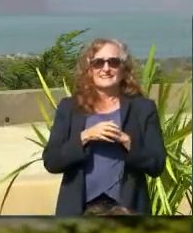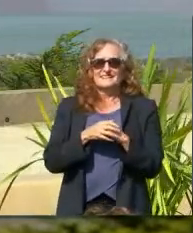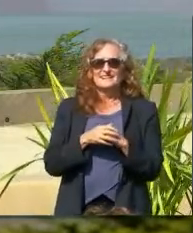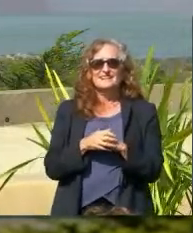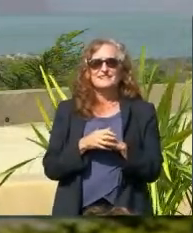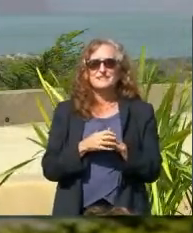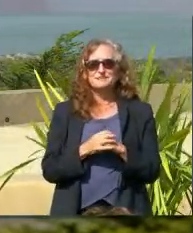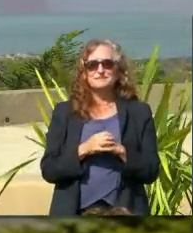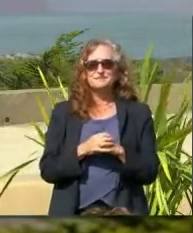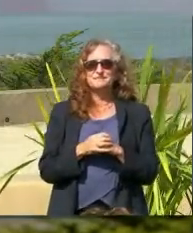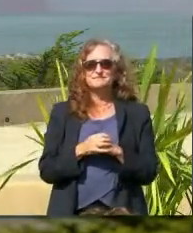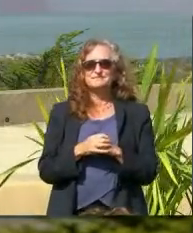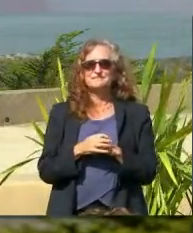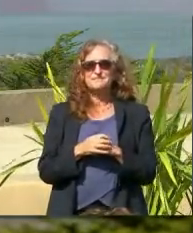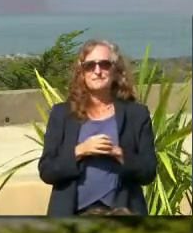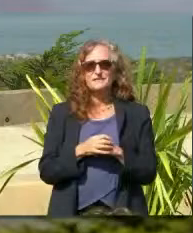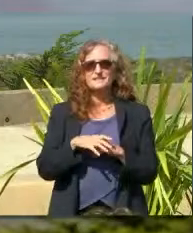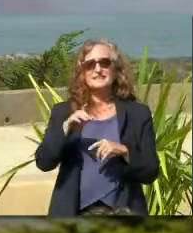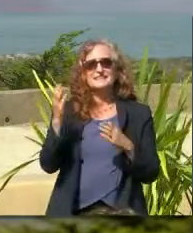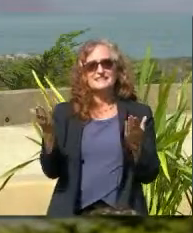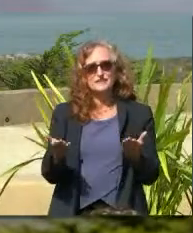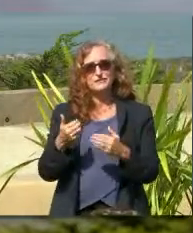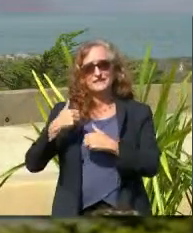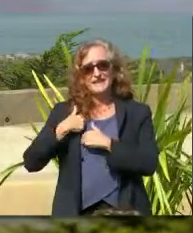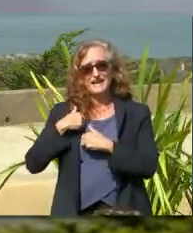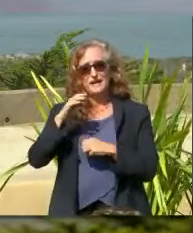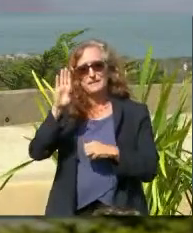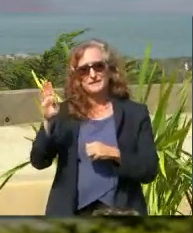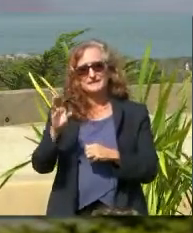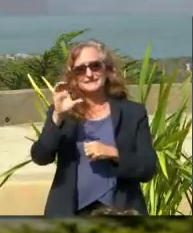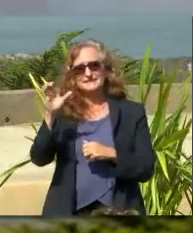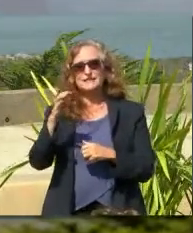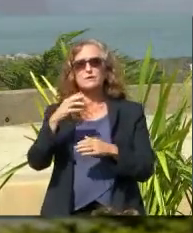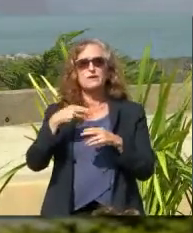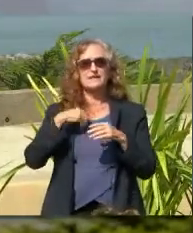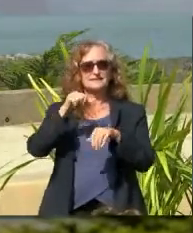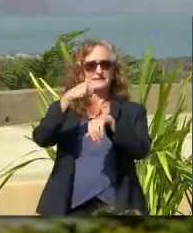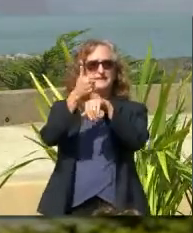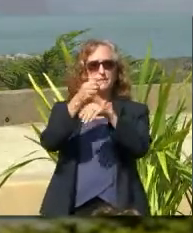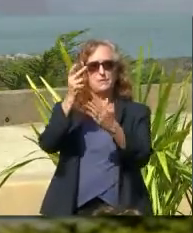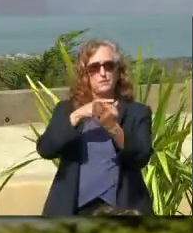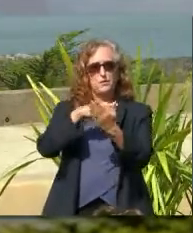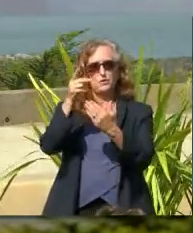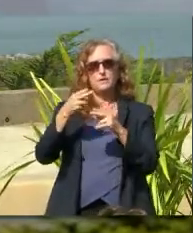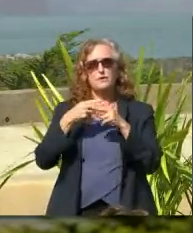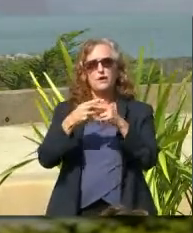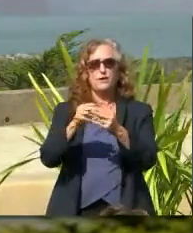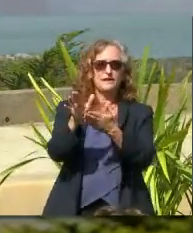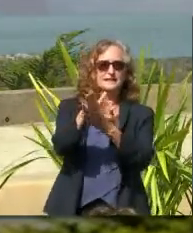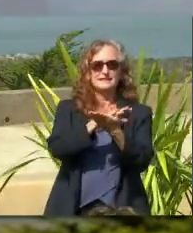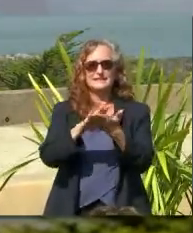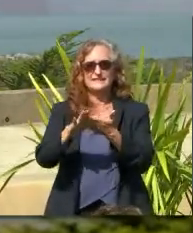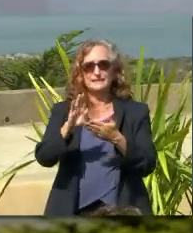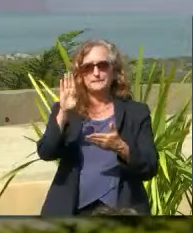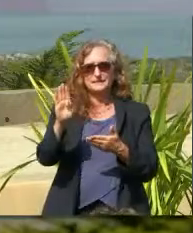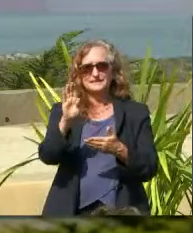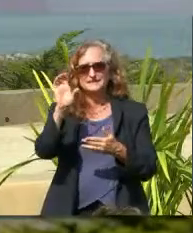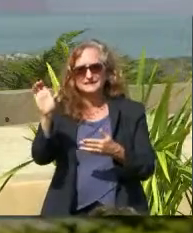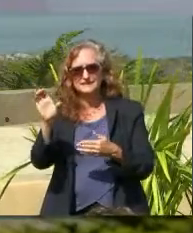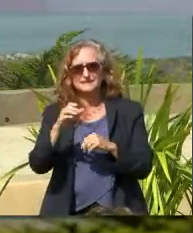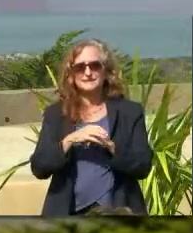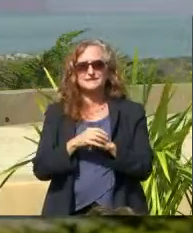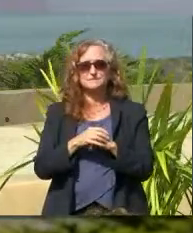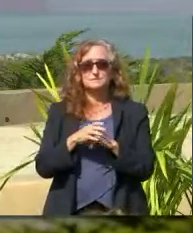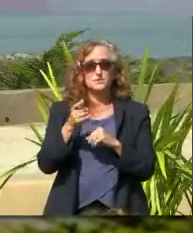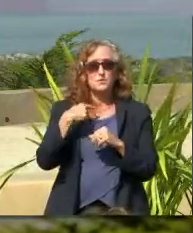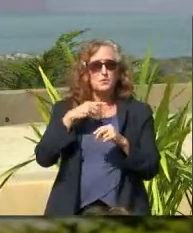suppose. But in British Columbia, we've established a program called Clean BC, and we did that by looking at what's happening around the world. We stole